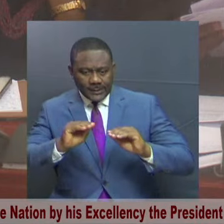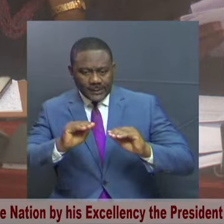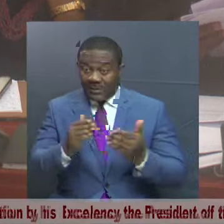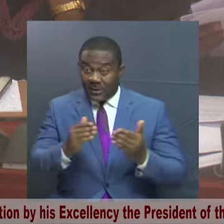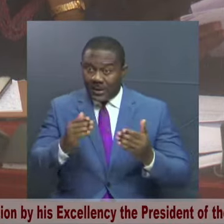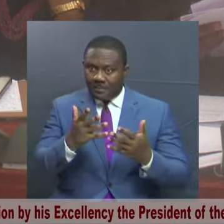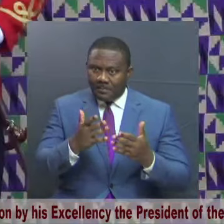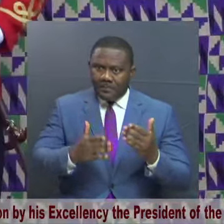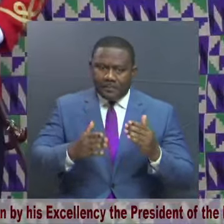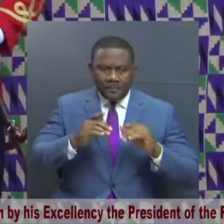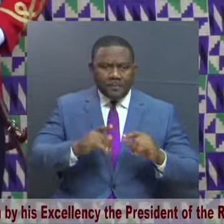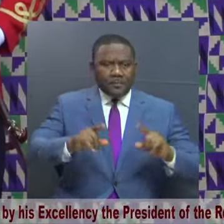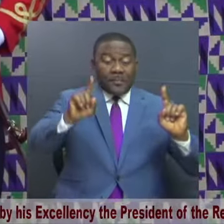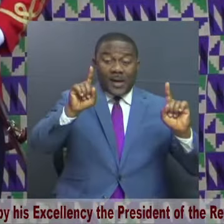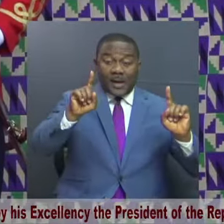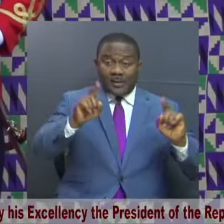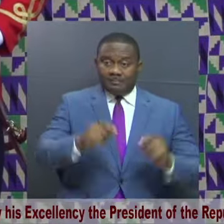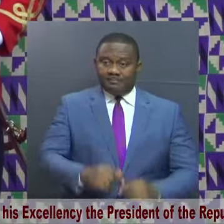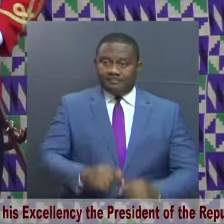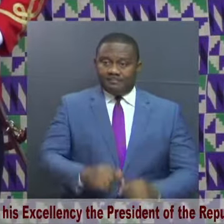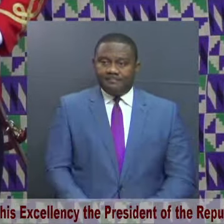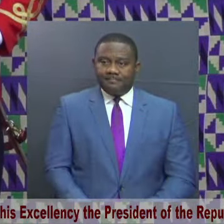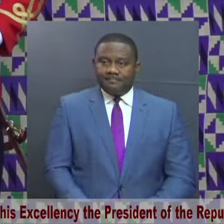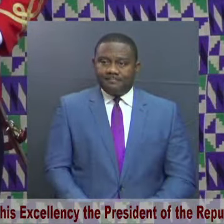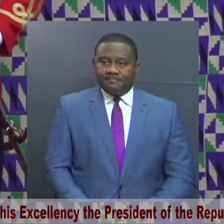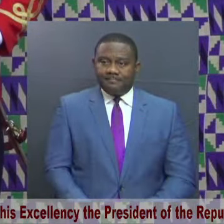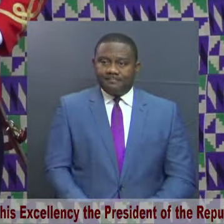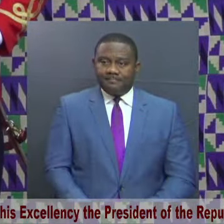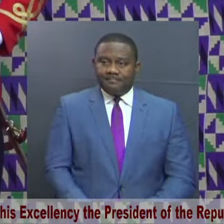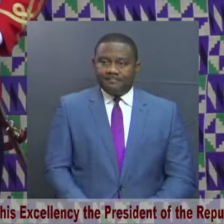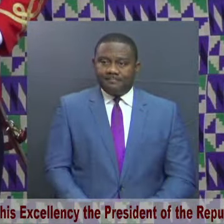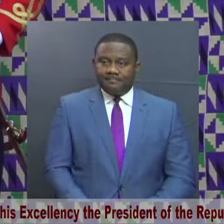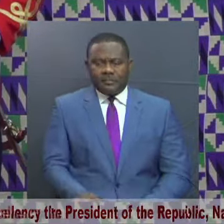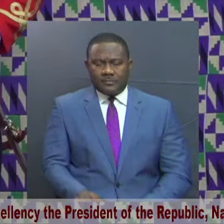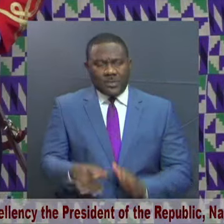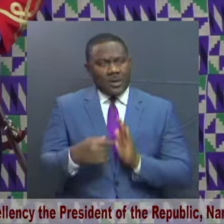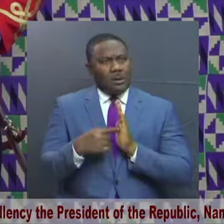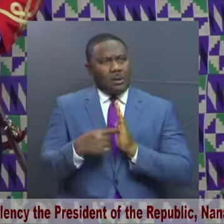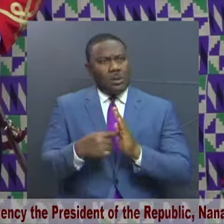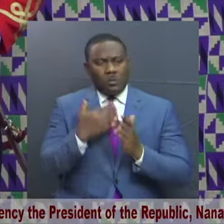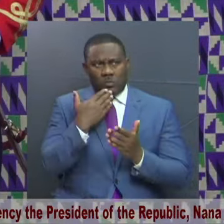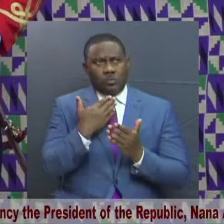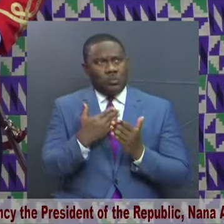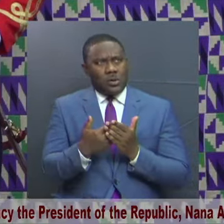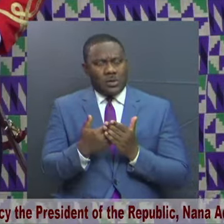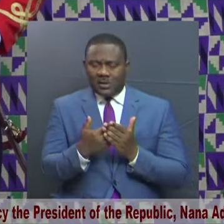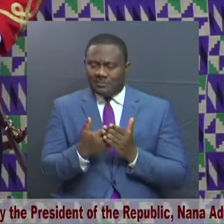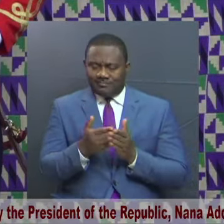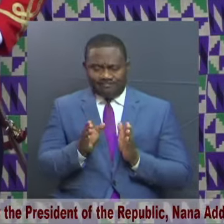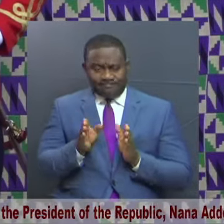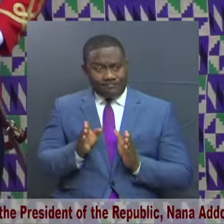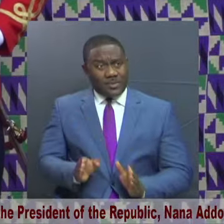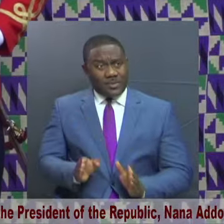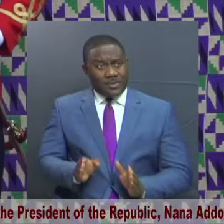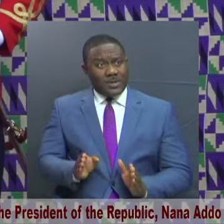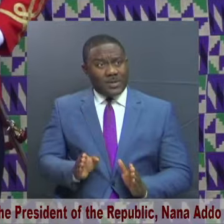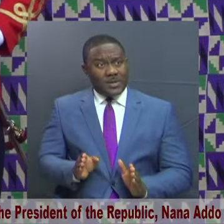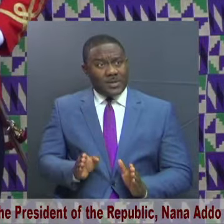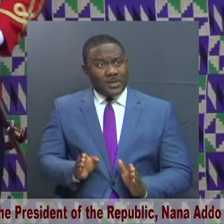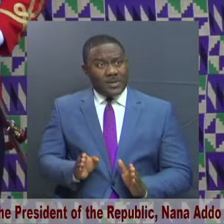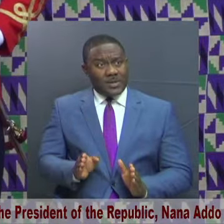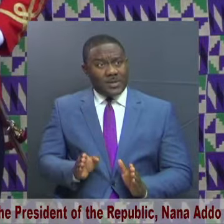in achieving great results they exemplify the best in the Ganan and give us hope for the